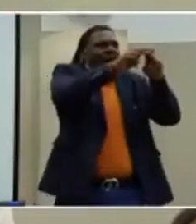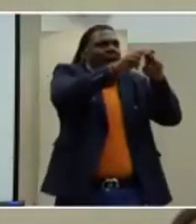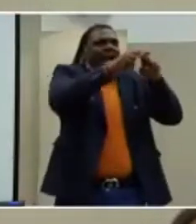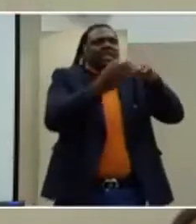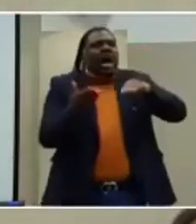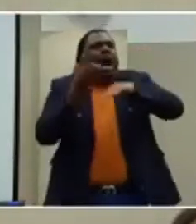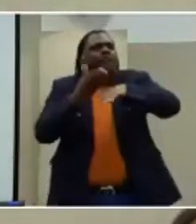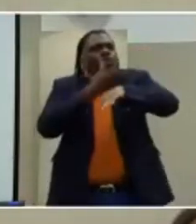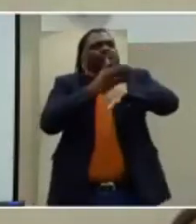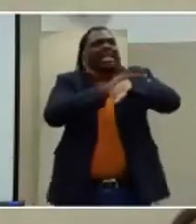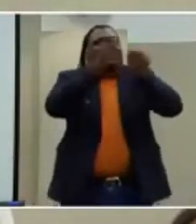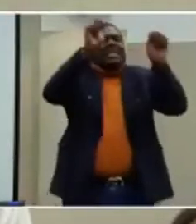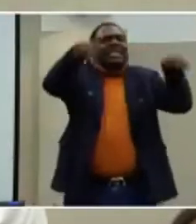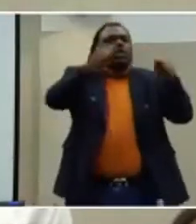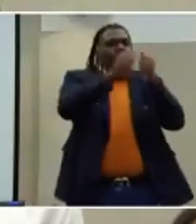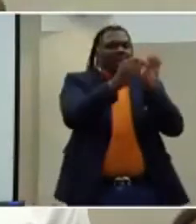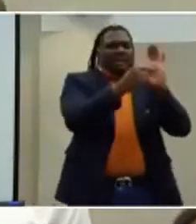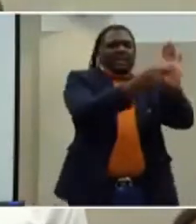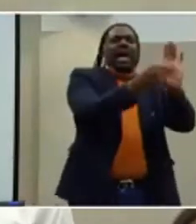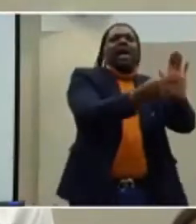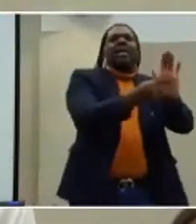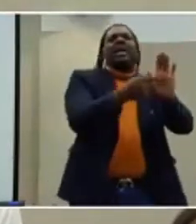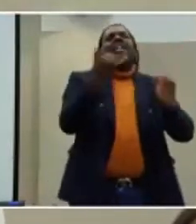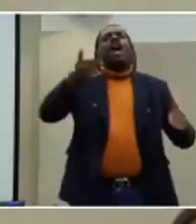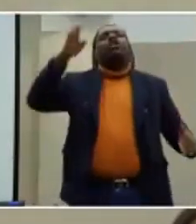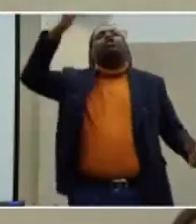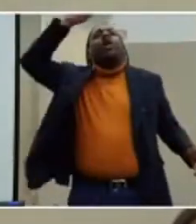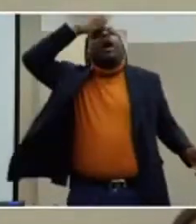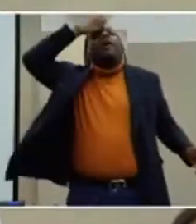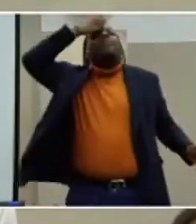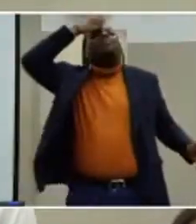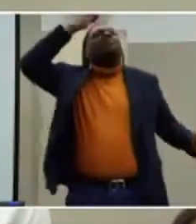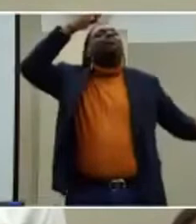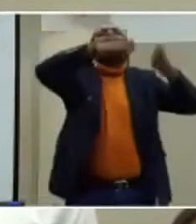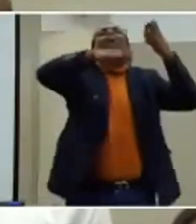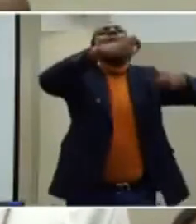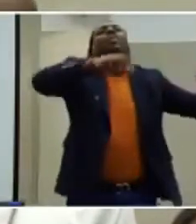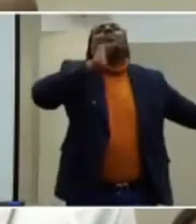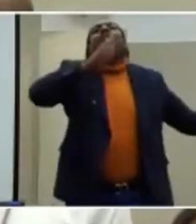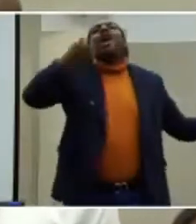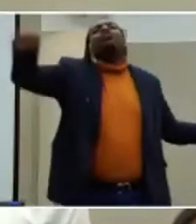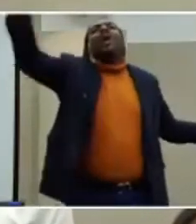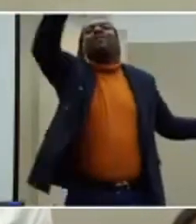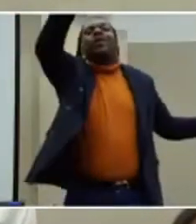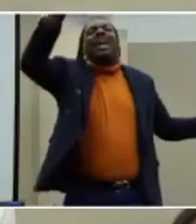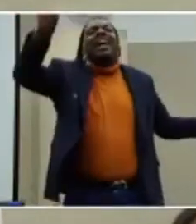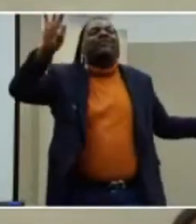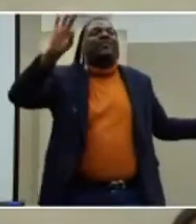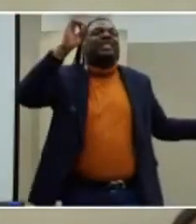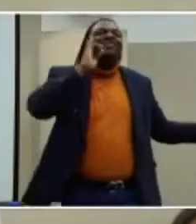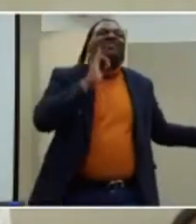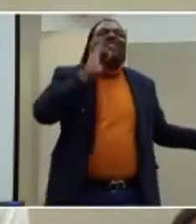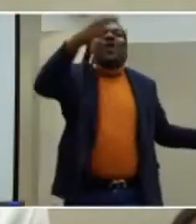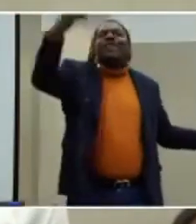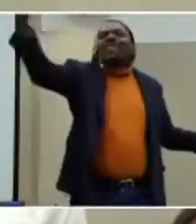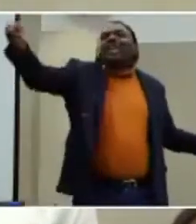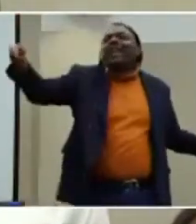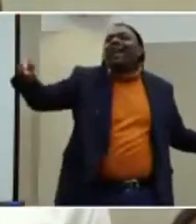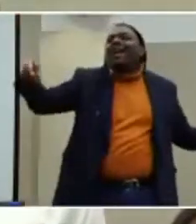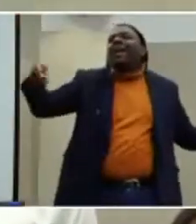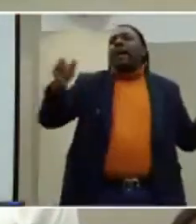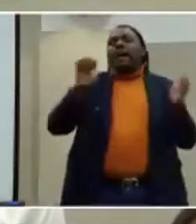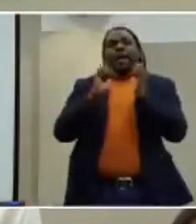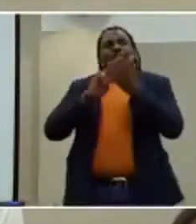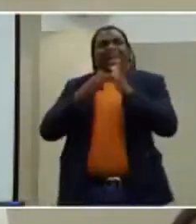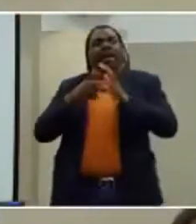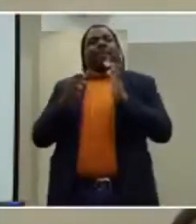the trains and signage. In Europe, there's not a problem traveling if you're deaf and hard of hearing. There's